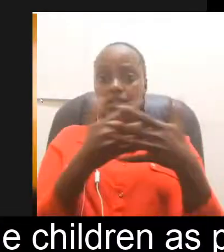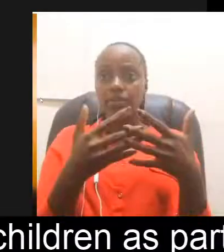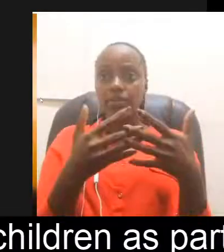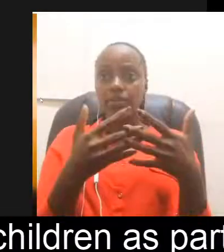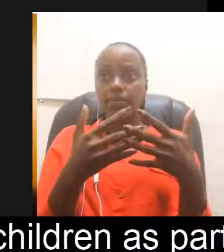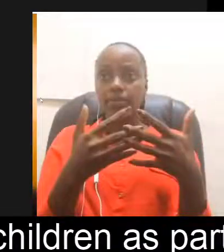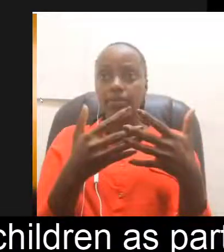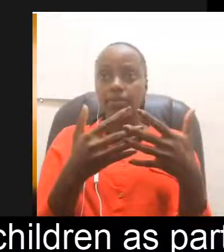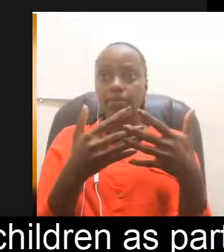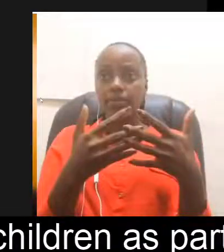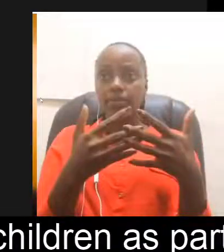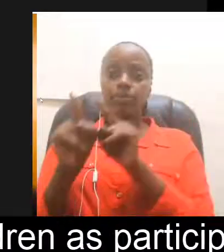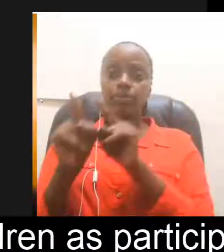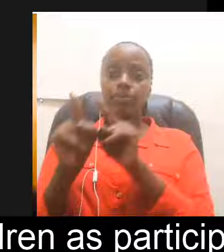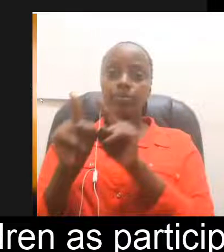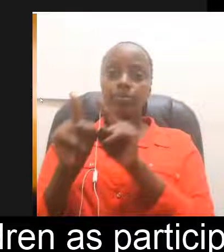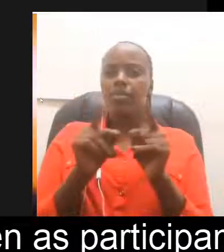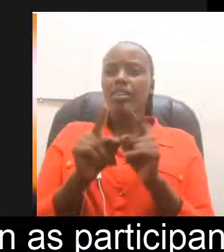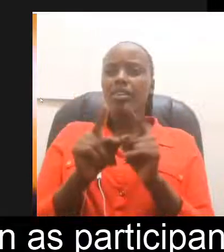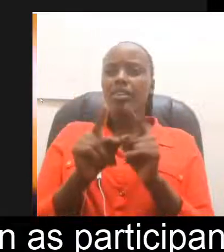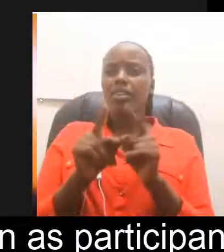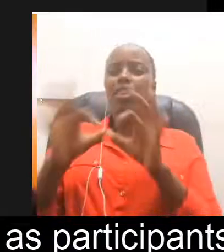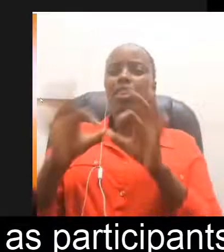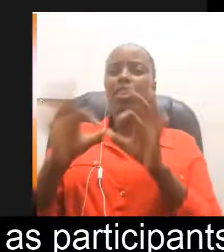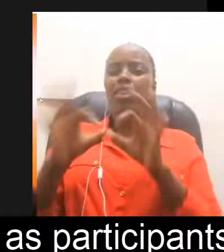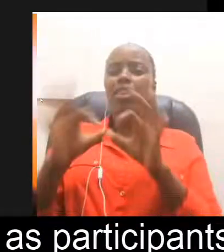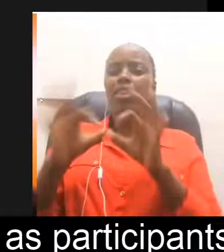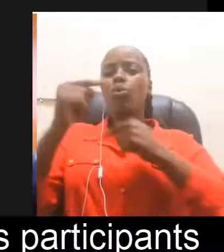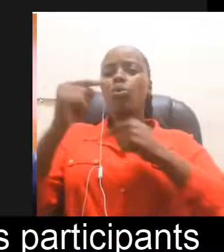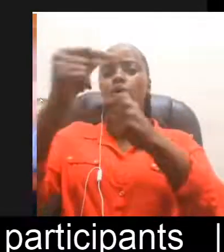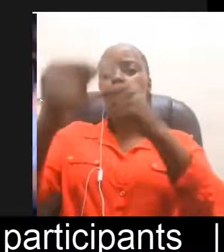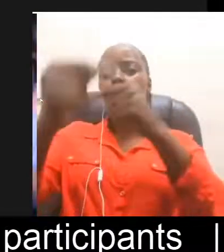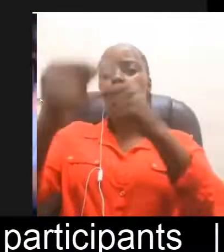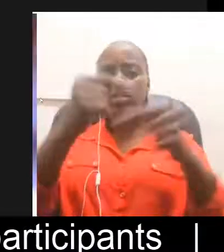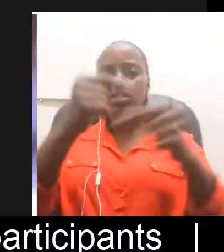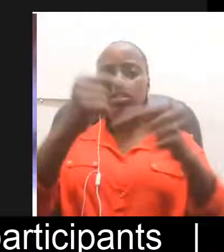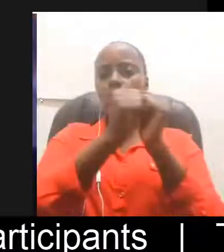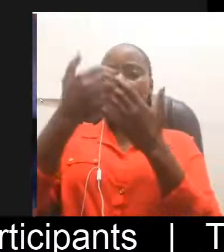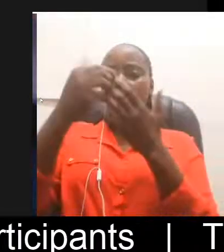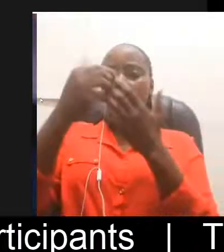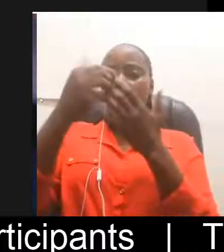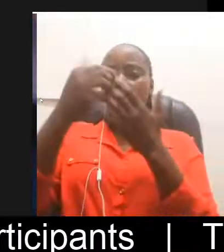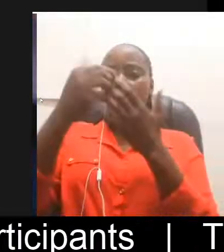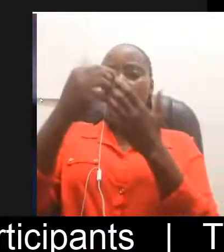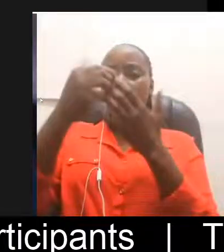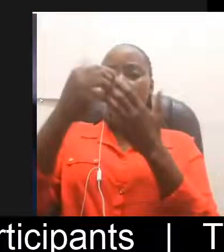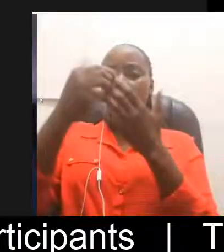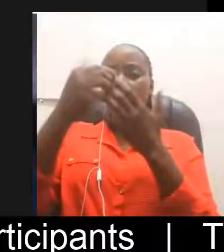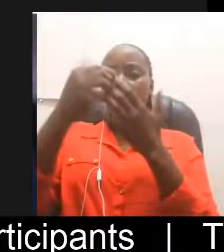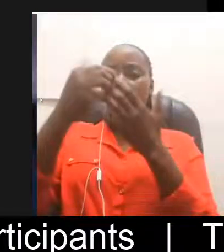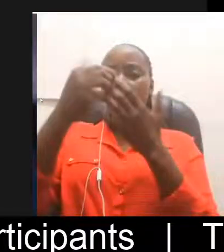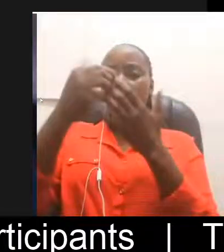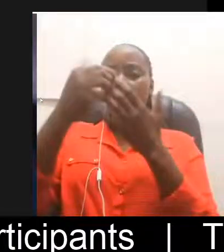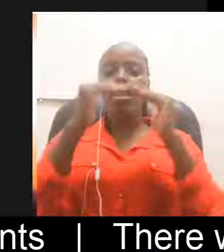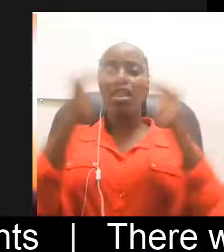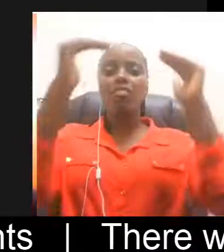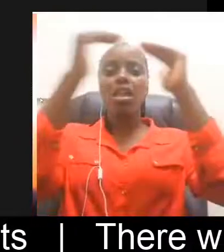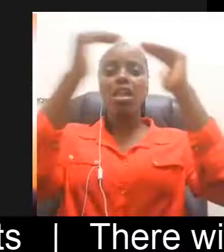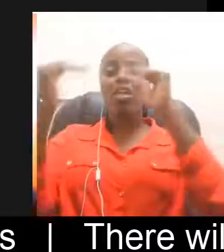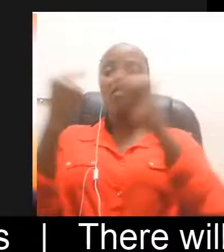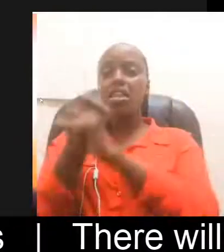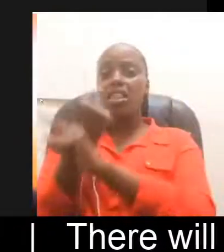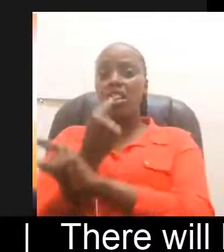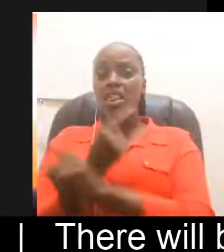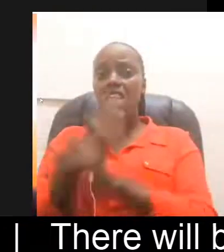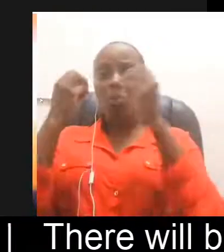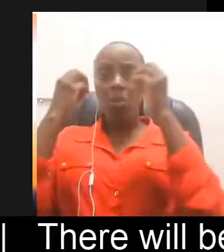the bureaucracy at government levels. To get the report done, it has to go through this level and the other level and the other level and the other